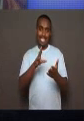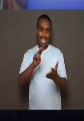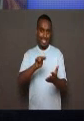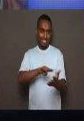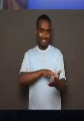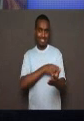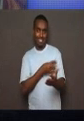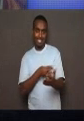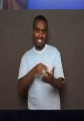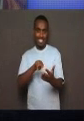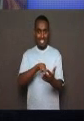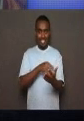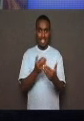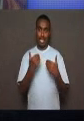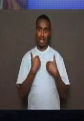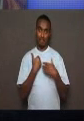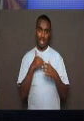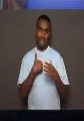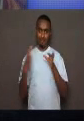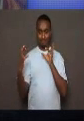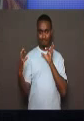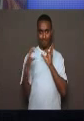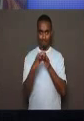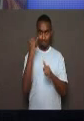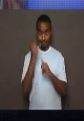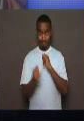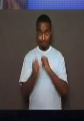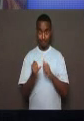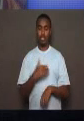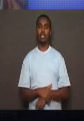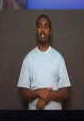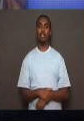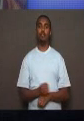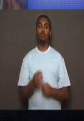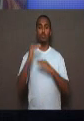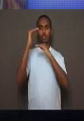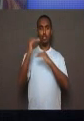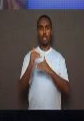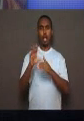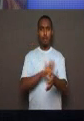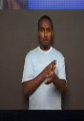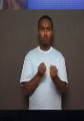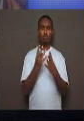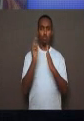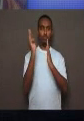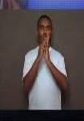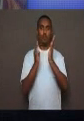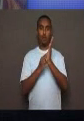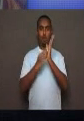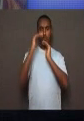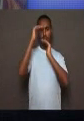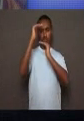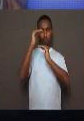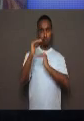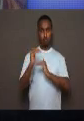and metaphorical. Usually, the structure of a poem is very formally structured.